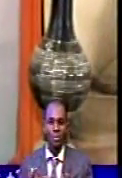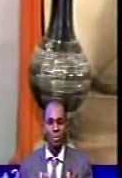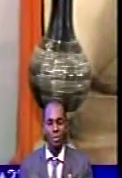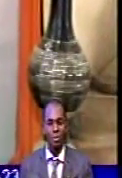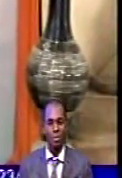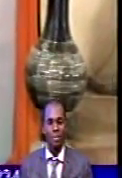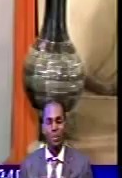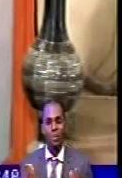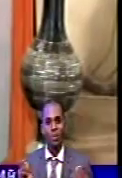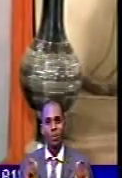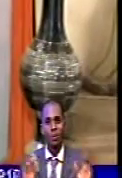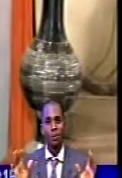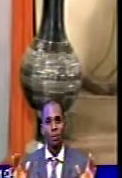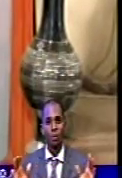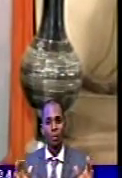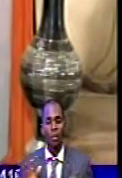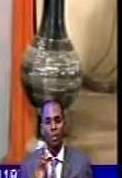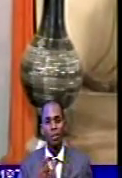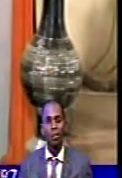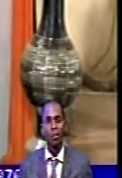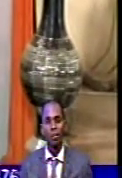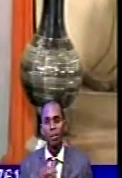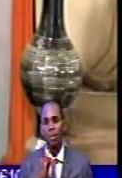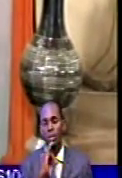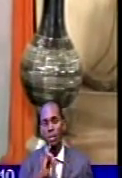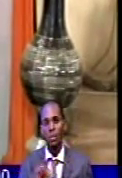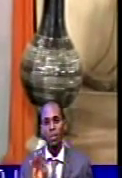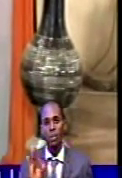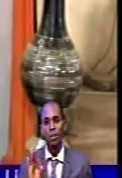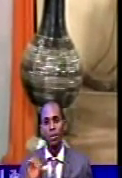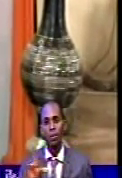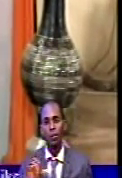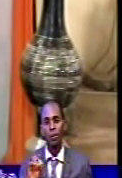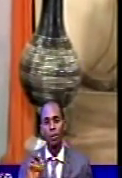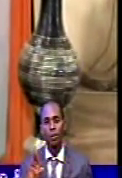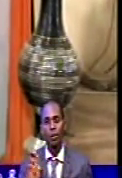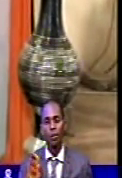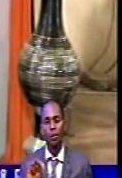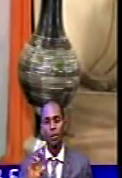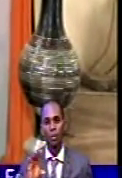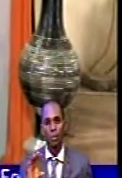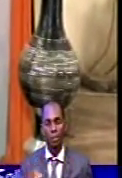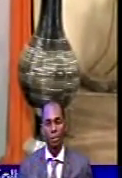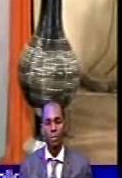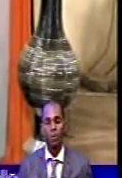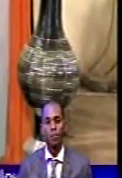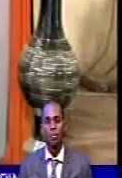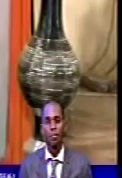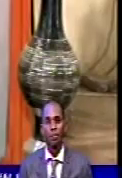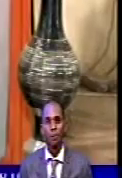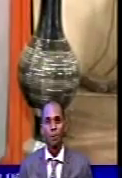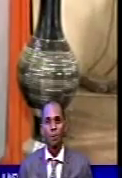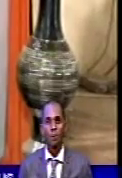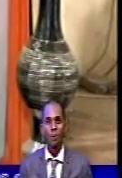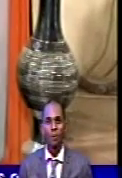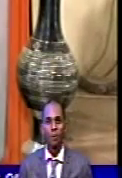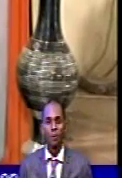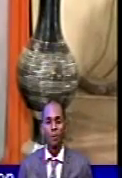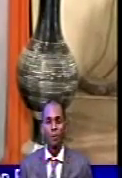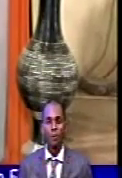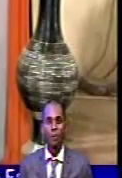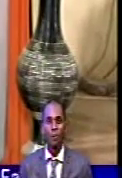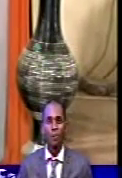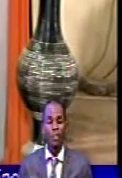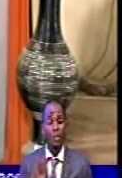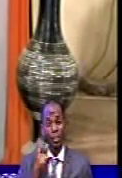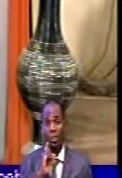coming. I said, God, I want you to visit me. As I reached here on Thursday, when our Father in the Lord was praying, I